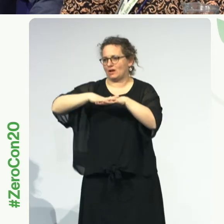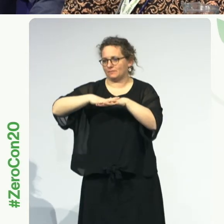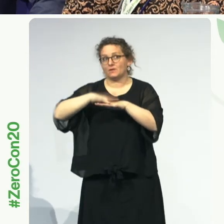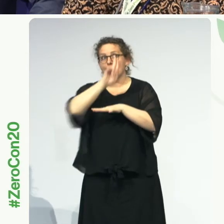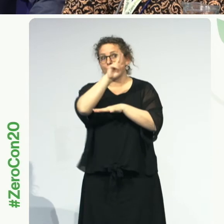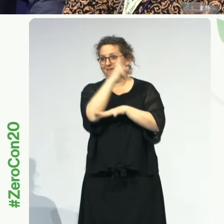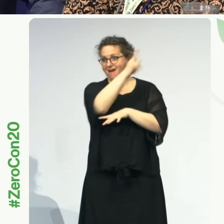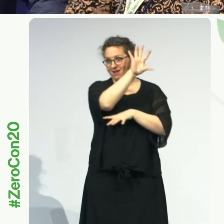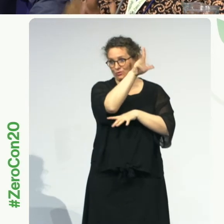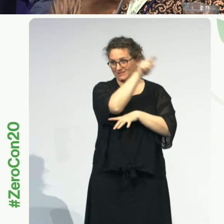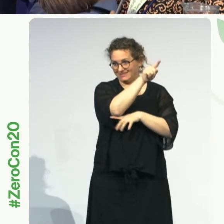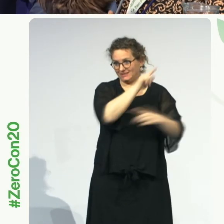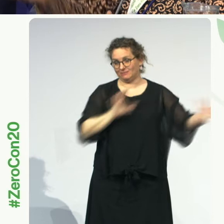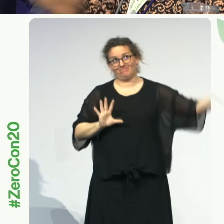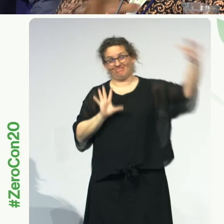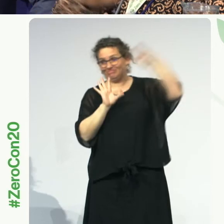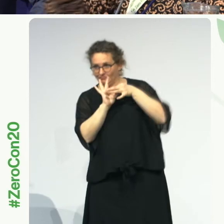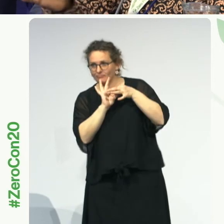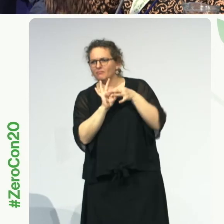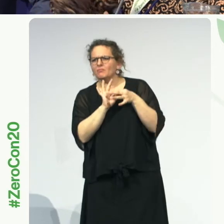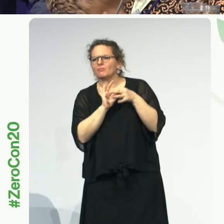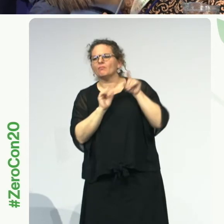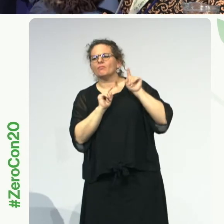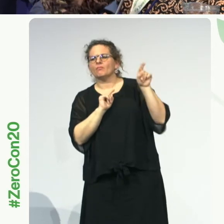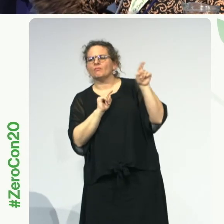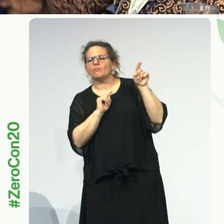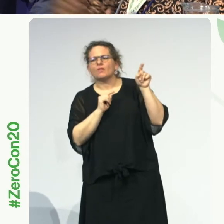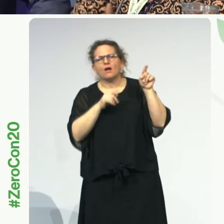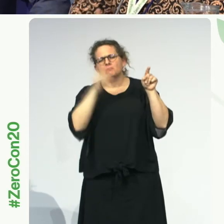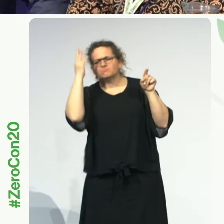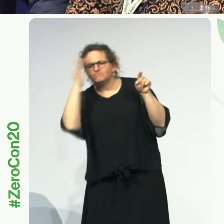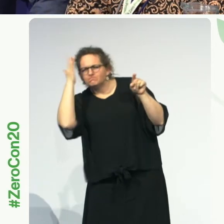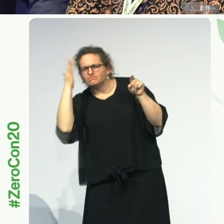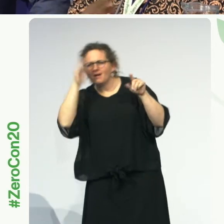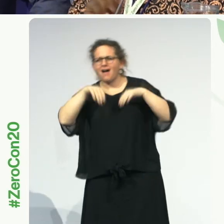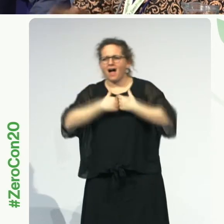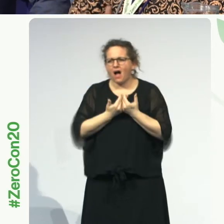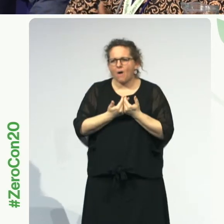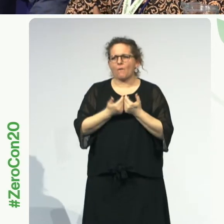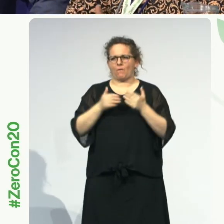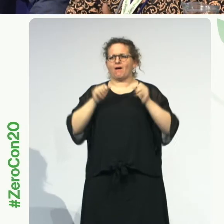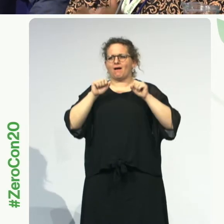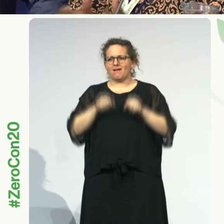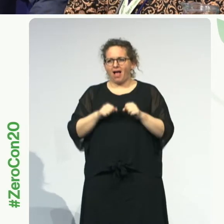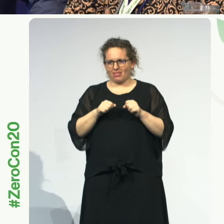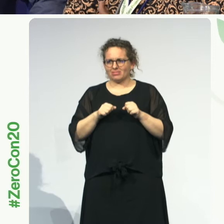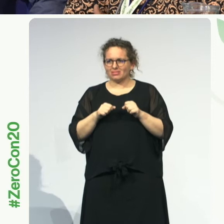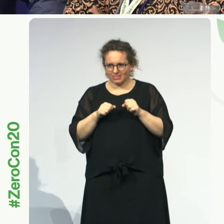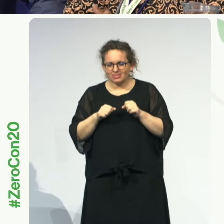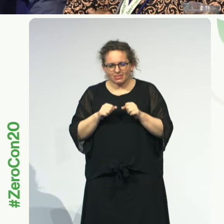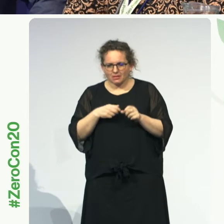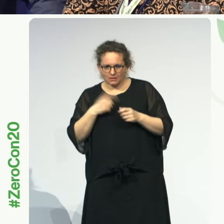this teacher training program changed the approach from cascading model into whole school or